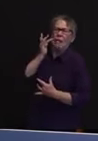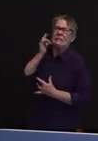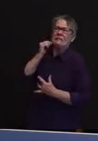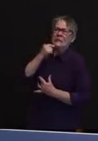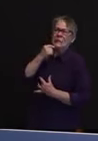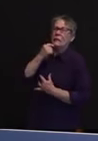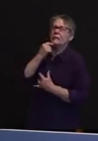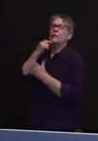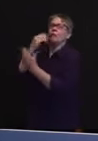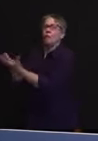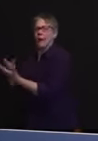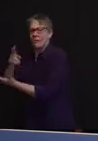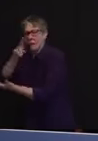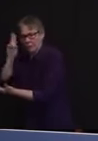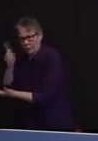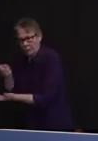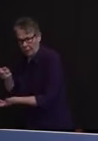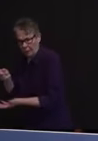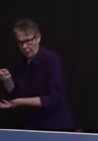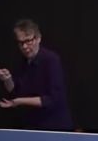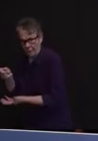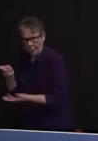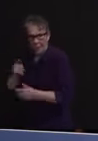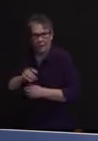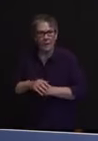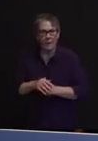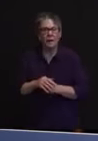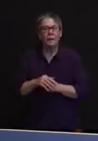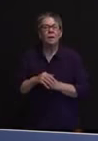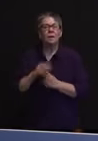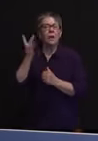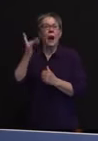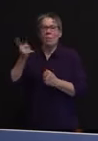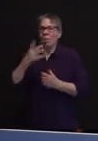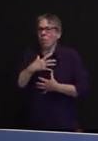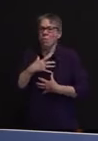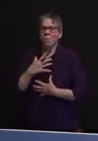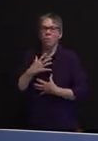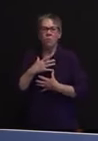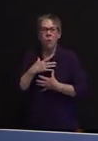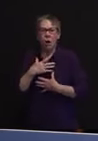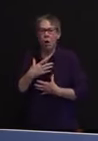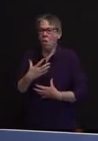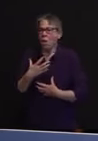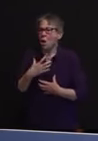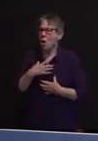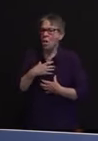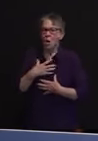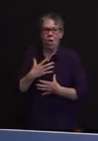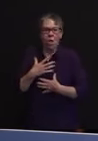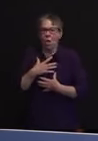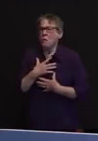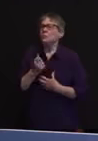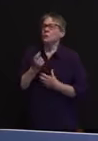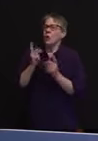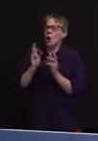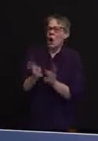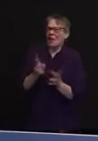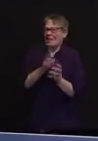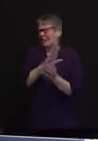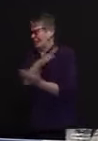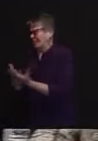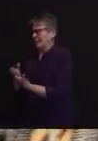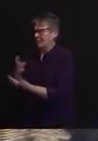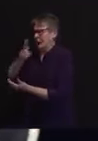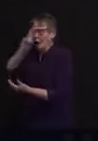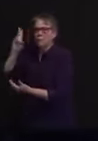or shortness of breath, they should get to the hospital. But we have a lot of education out there in that regard.